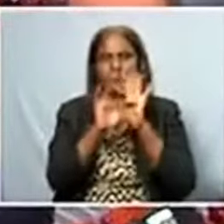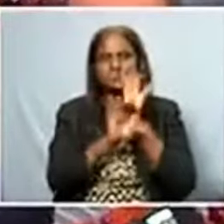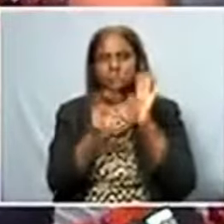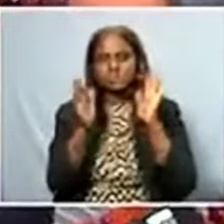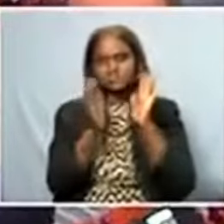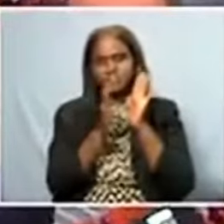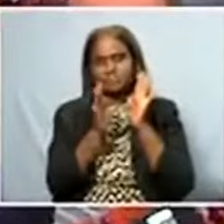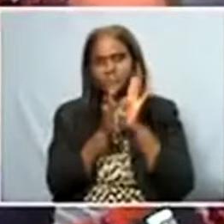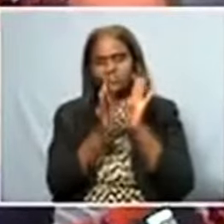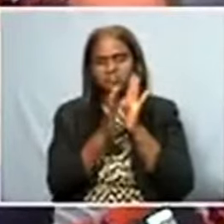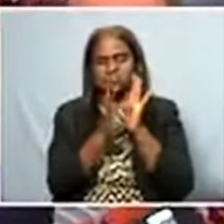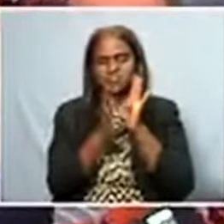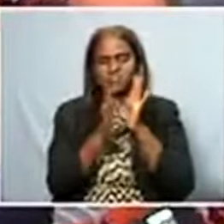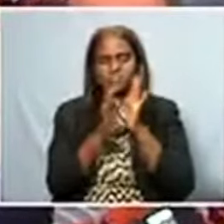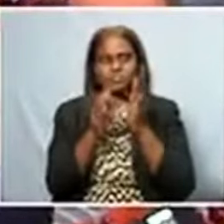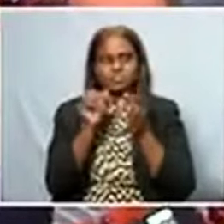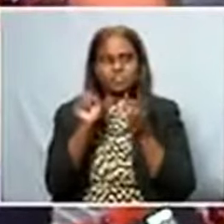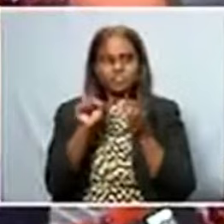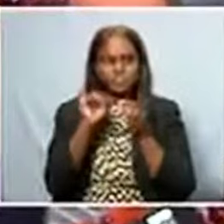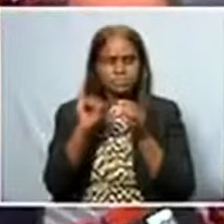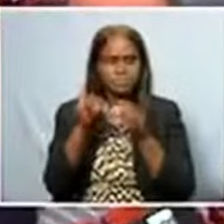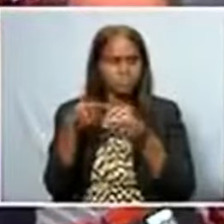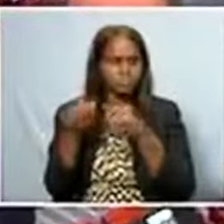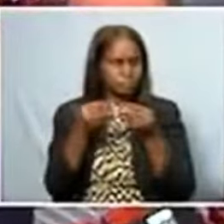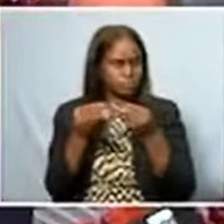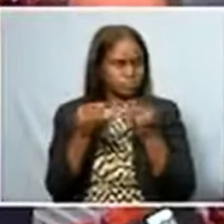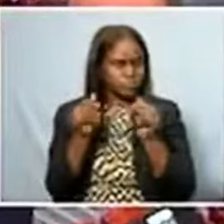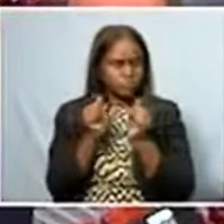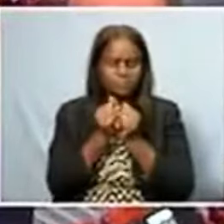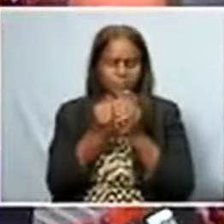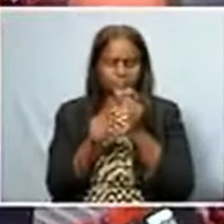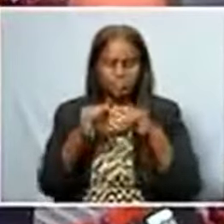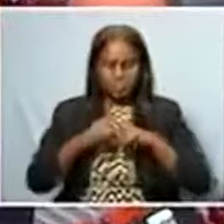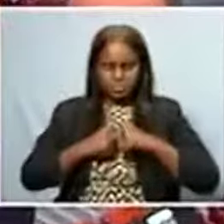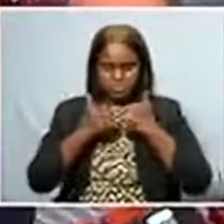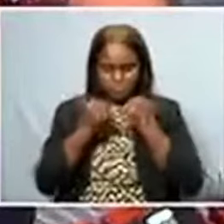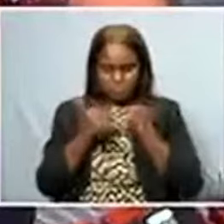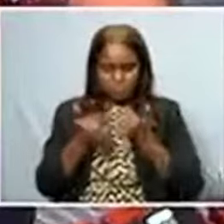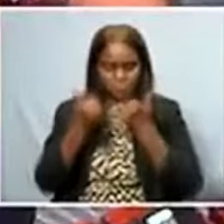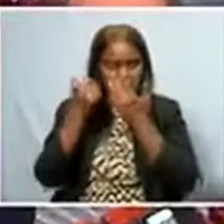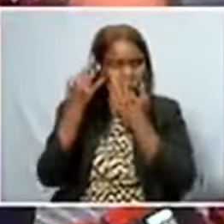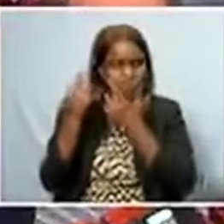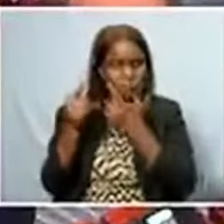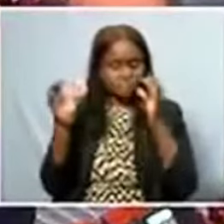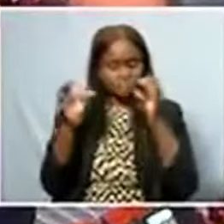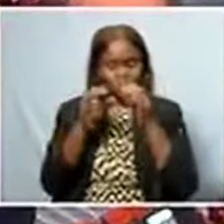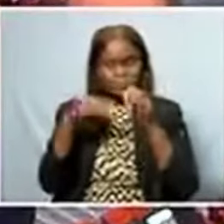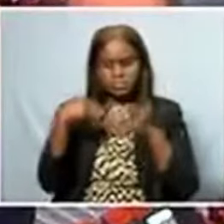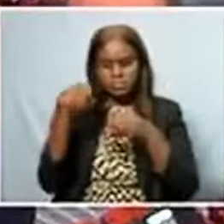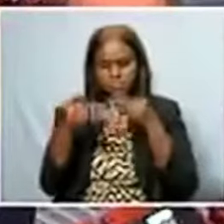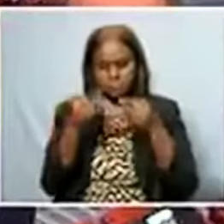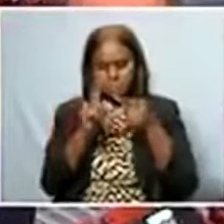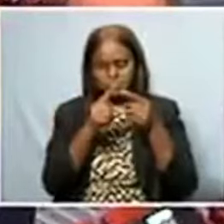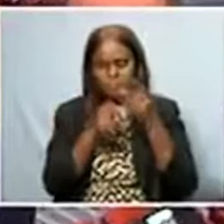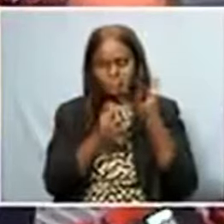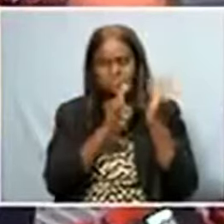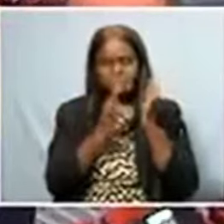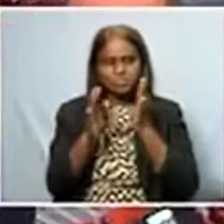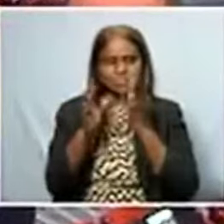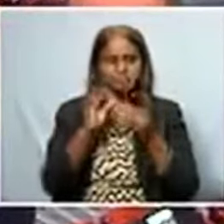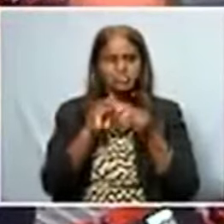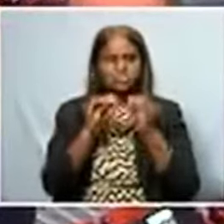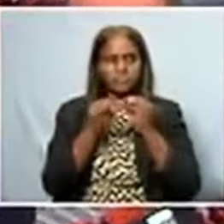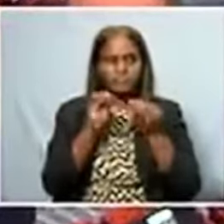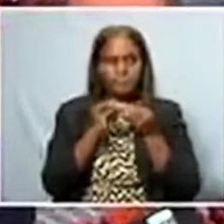constitutional and statutory expenditure. And we do expect the Committee of Supply to consider quite a